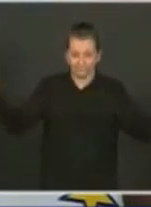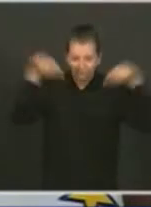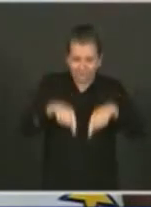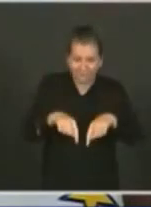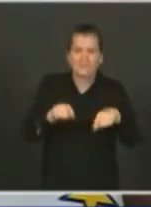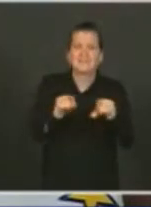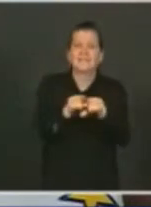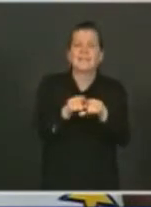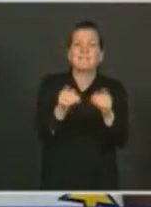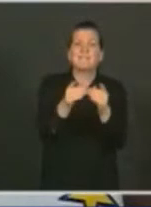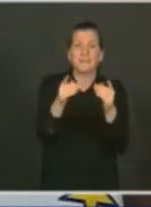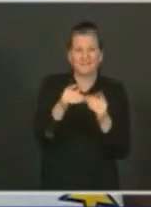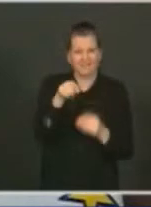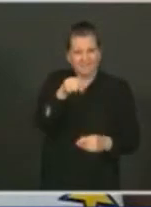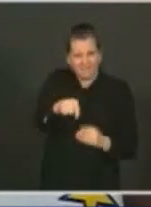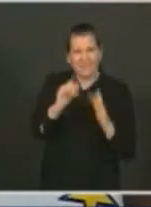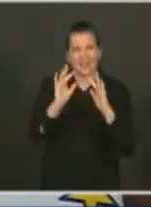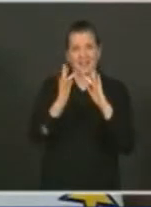test,